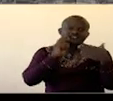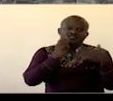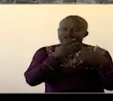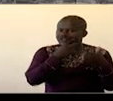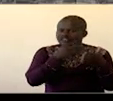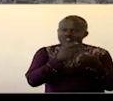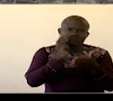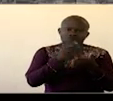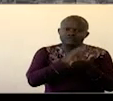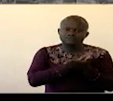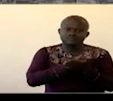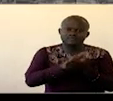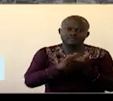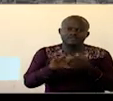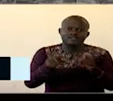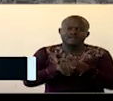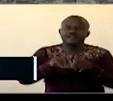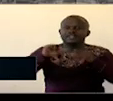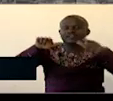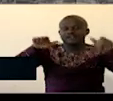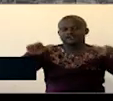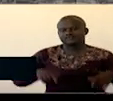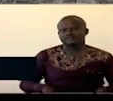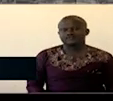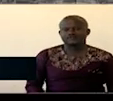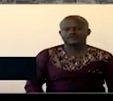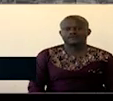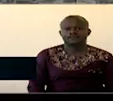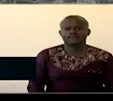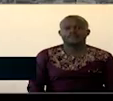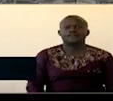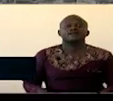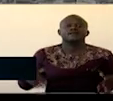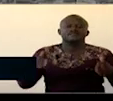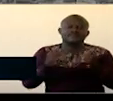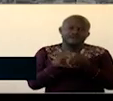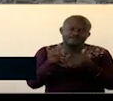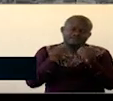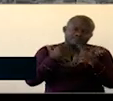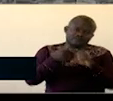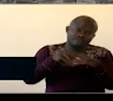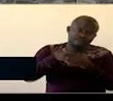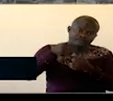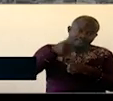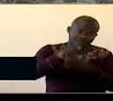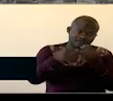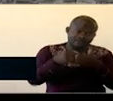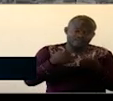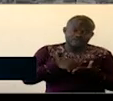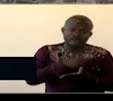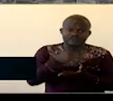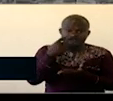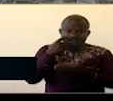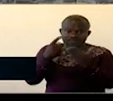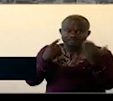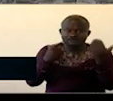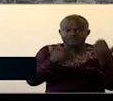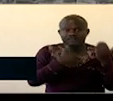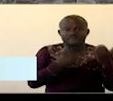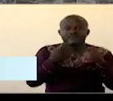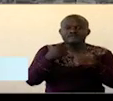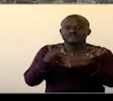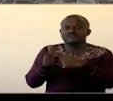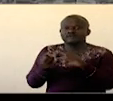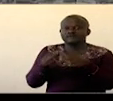bodies like lakes. Then from there, you can see we have